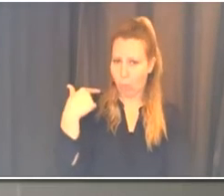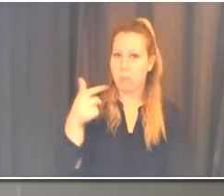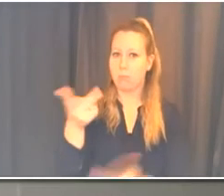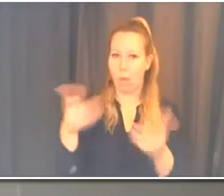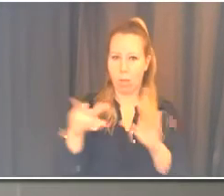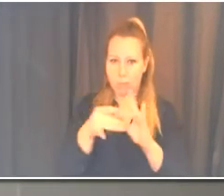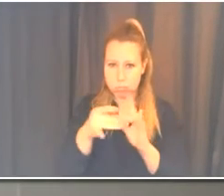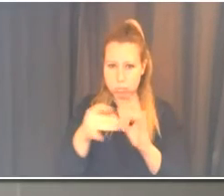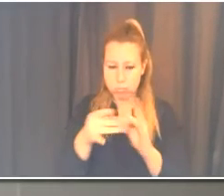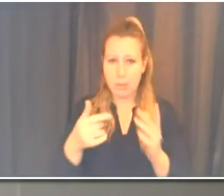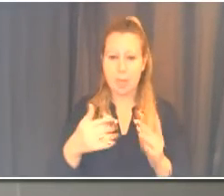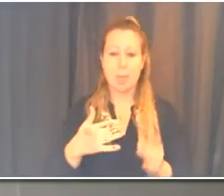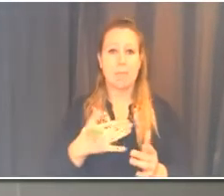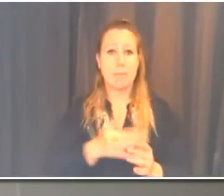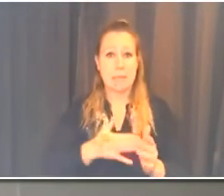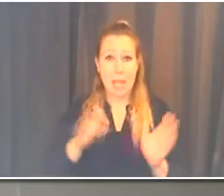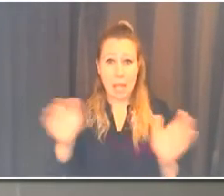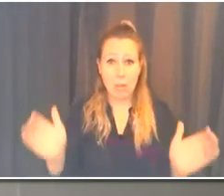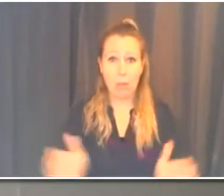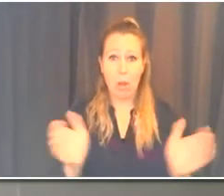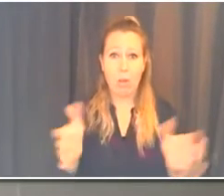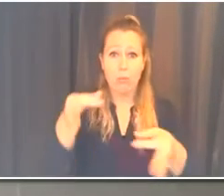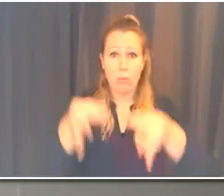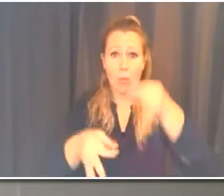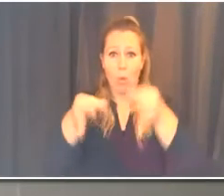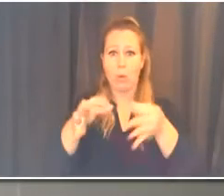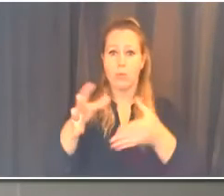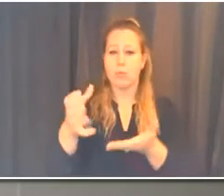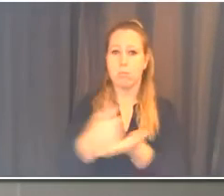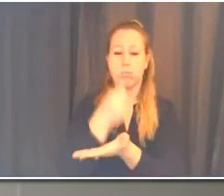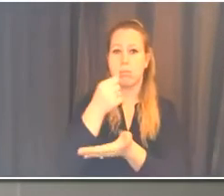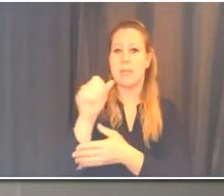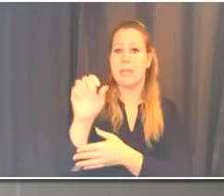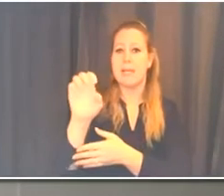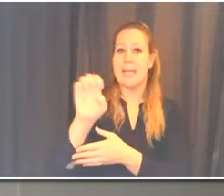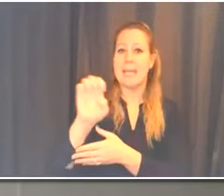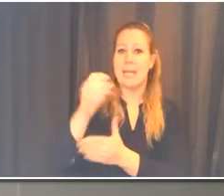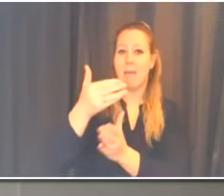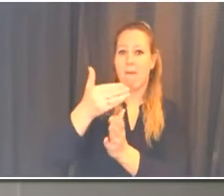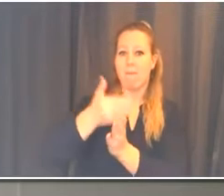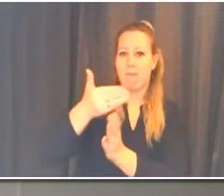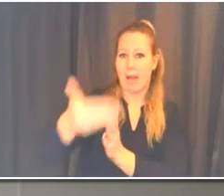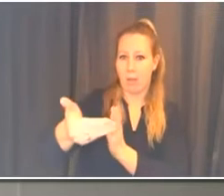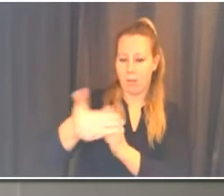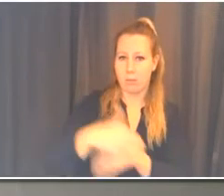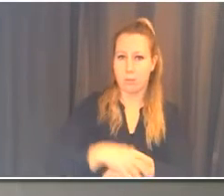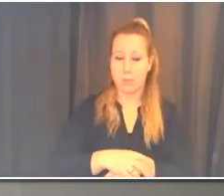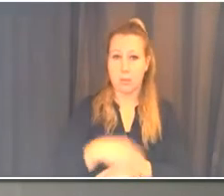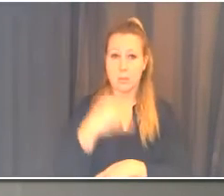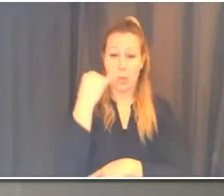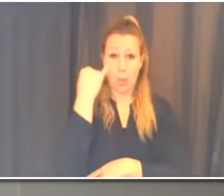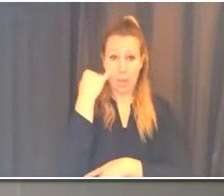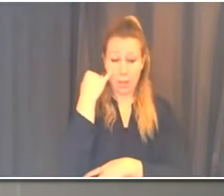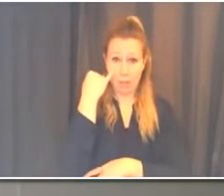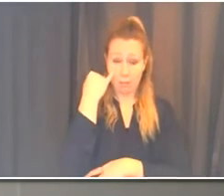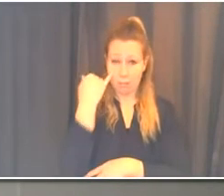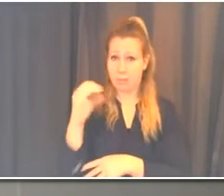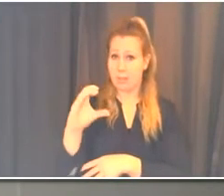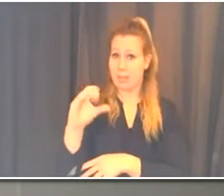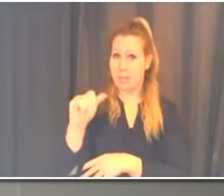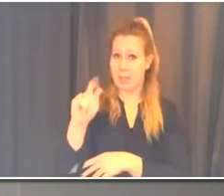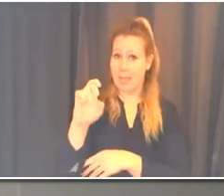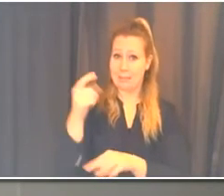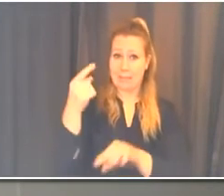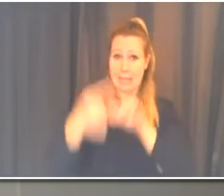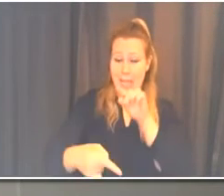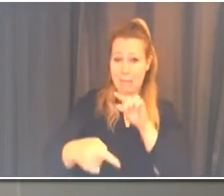filing of the case that's very relevant to certain financial decisions that are made later on um we also would love to see more information for the